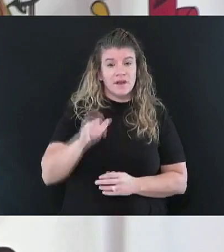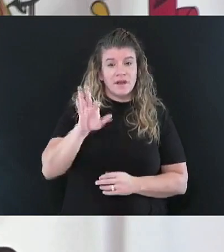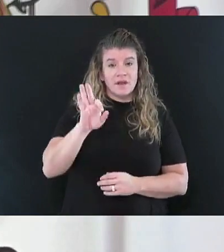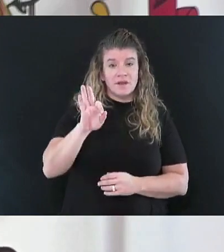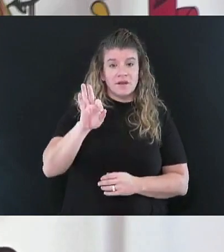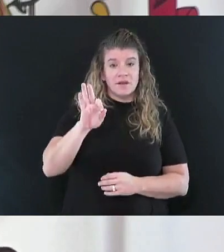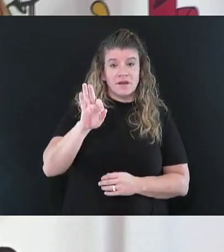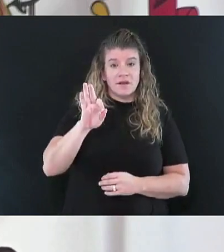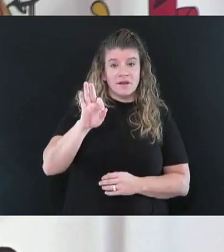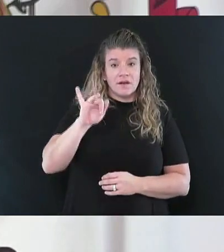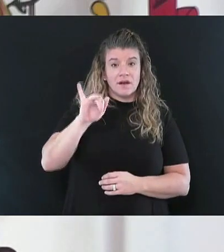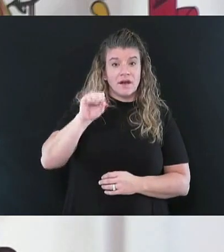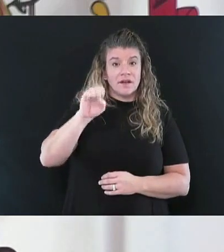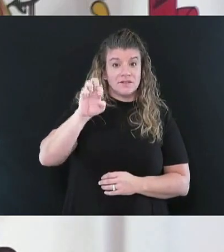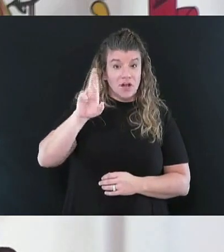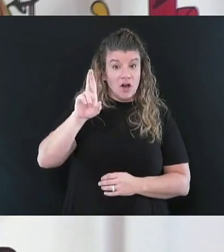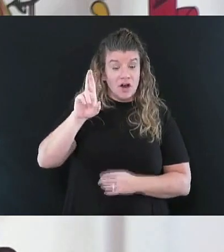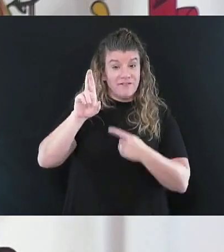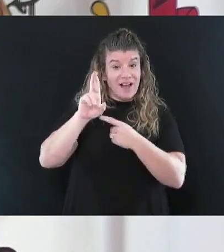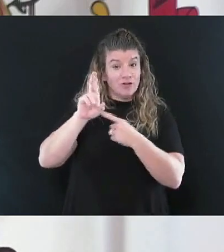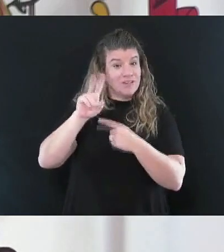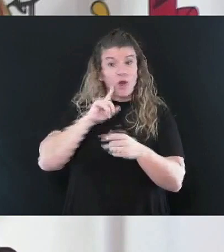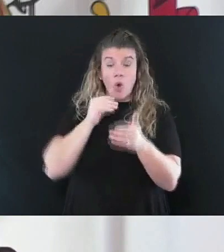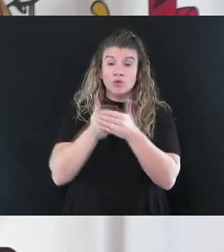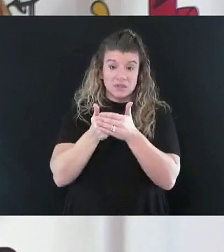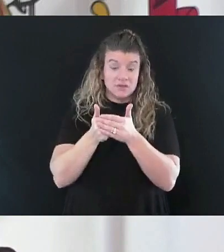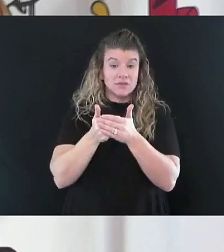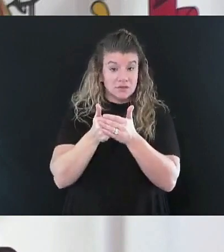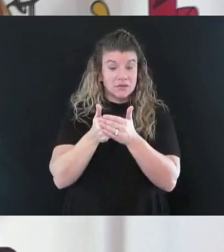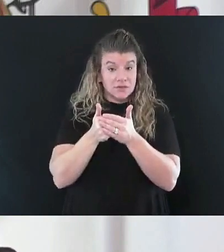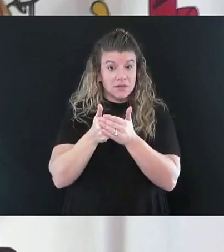is close to having a vaccine. And